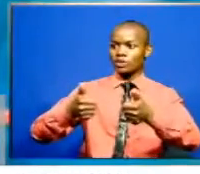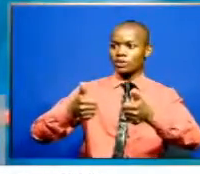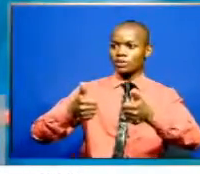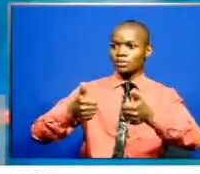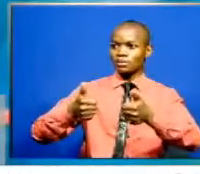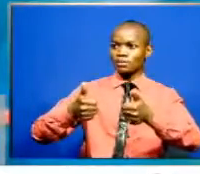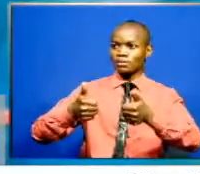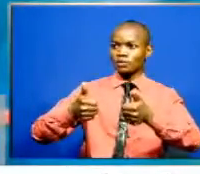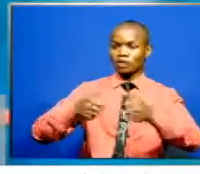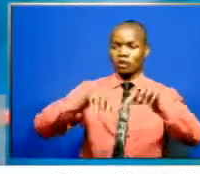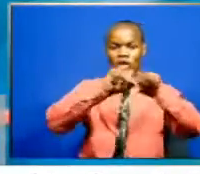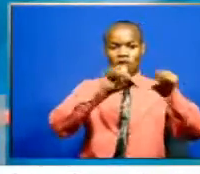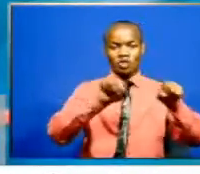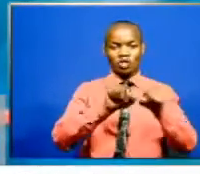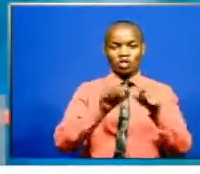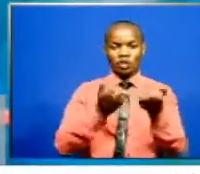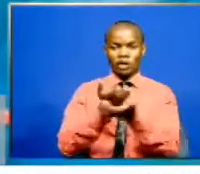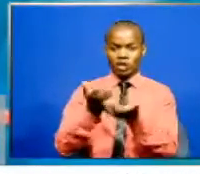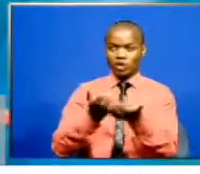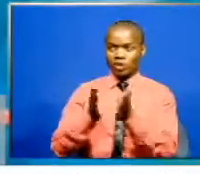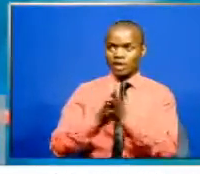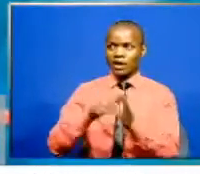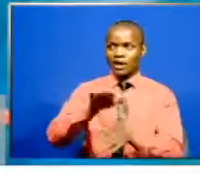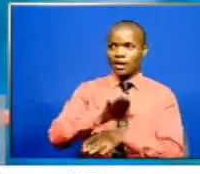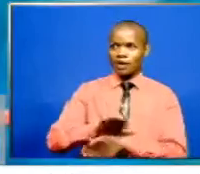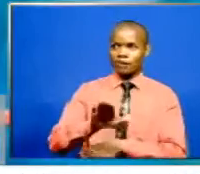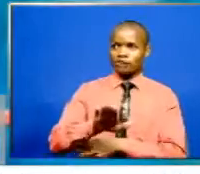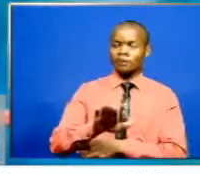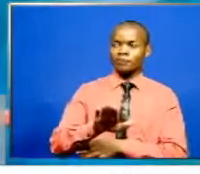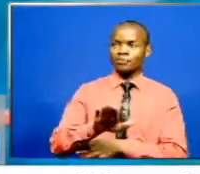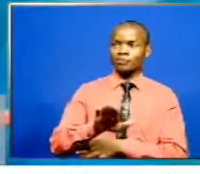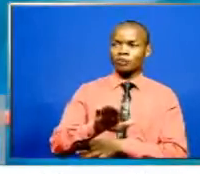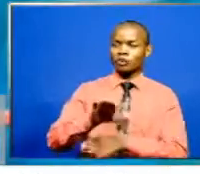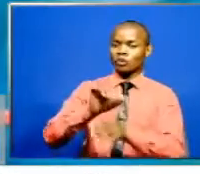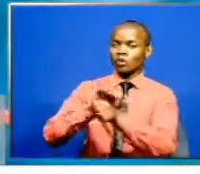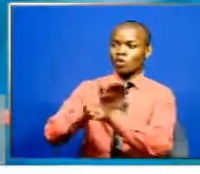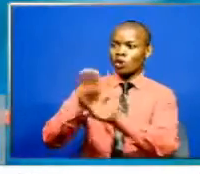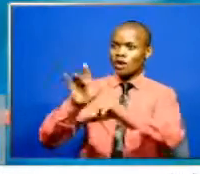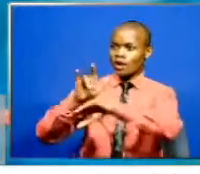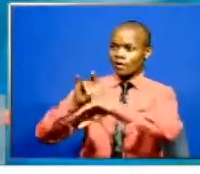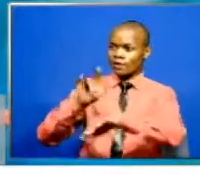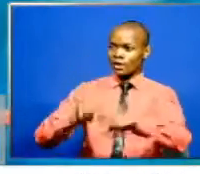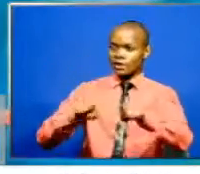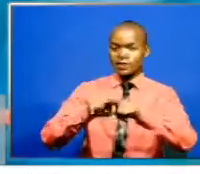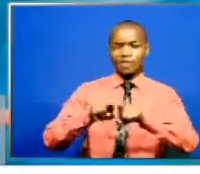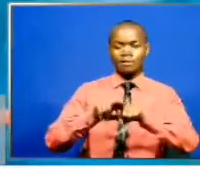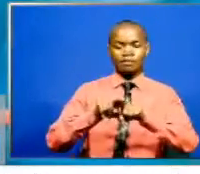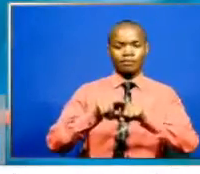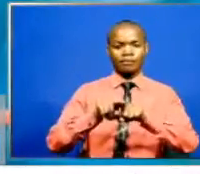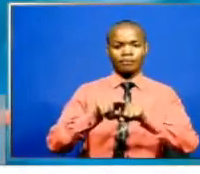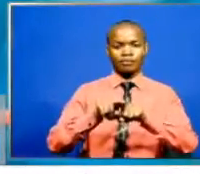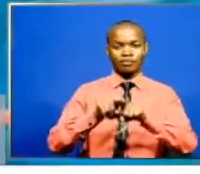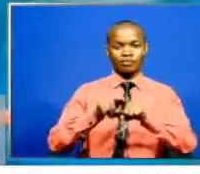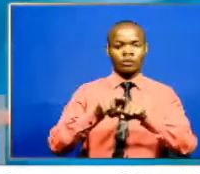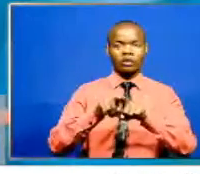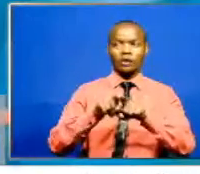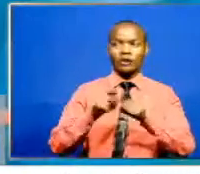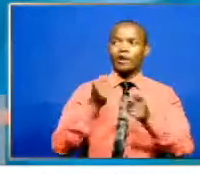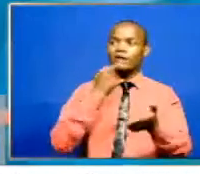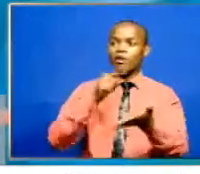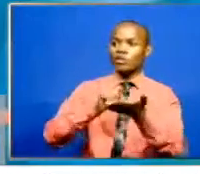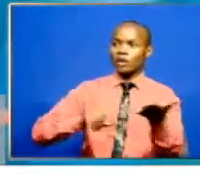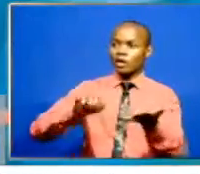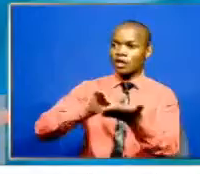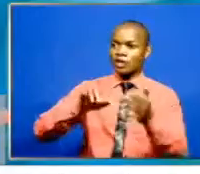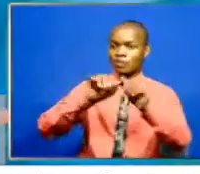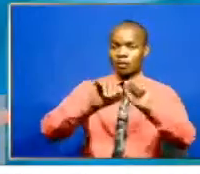of socio-economic and environmental impact of COVID-19. It also proposed short to medium